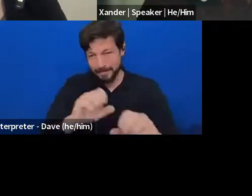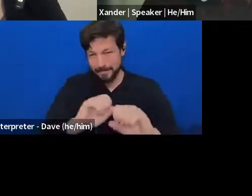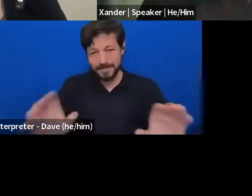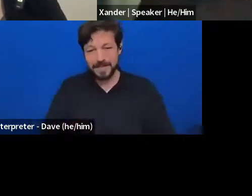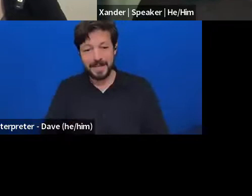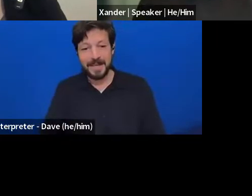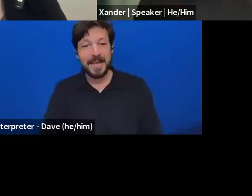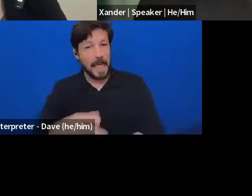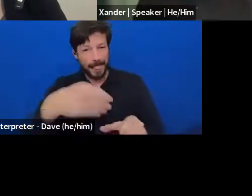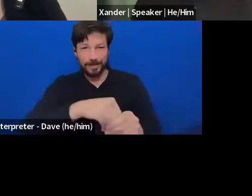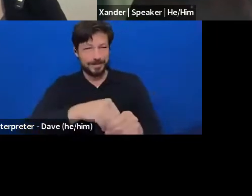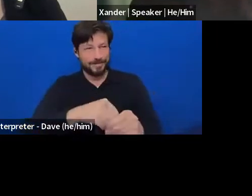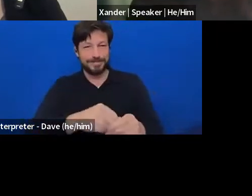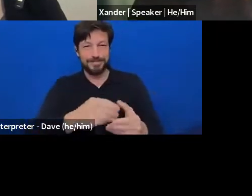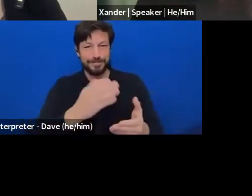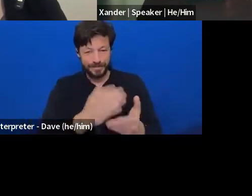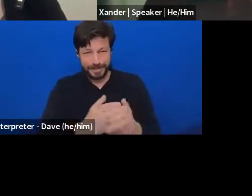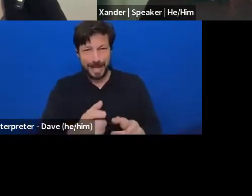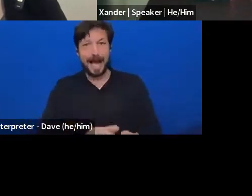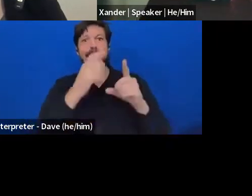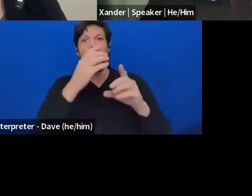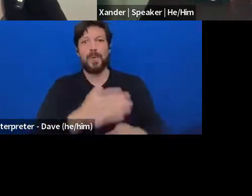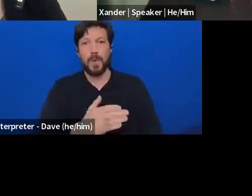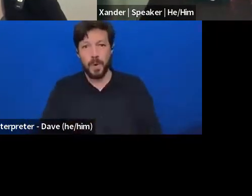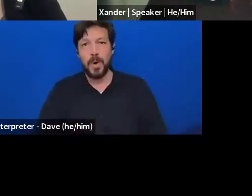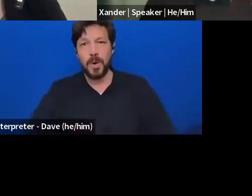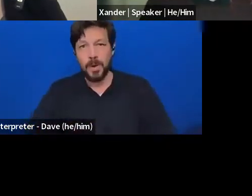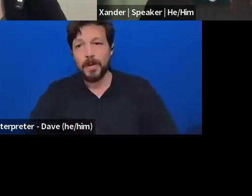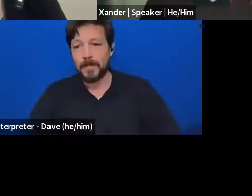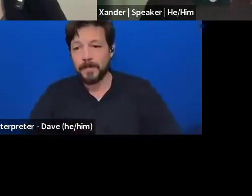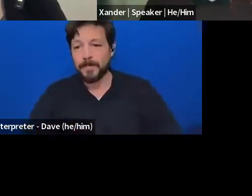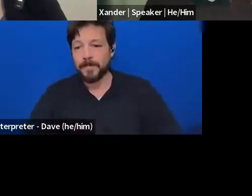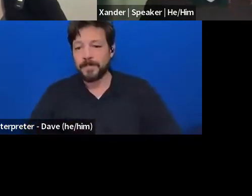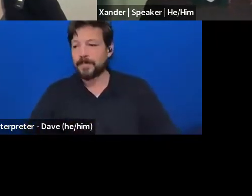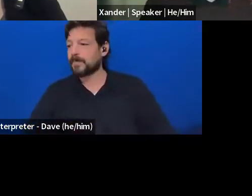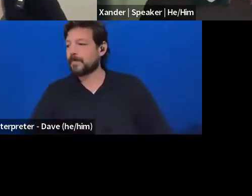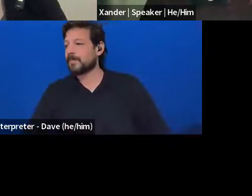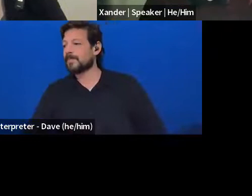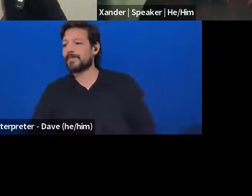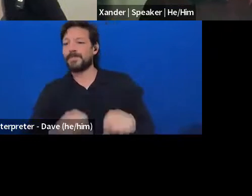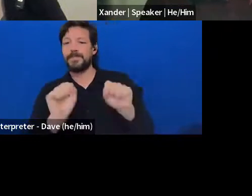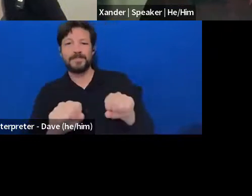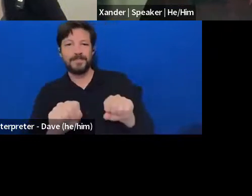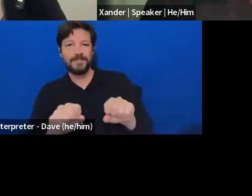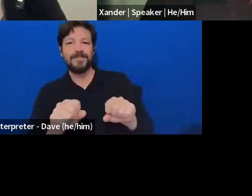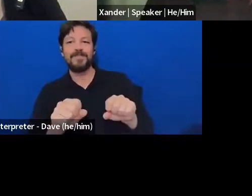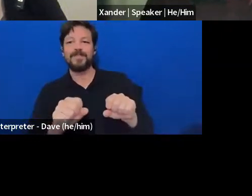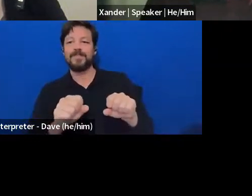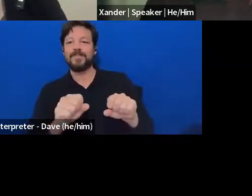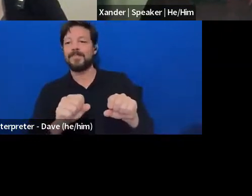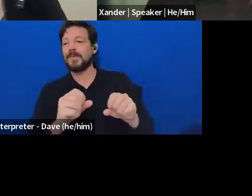work. Yeah. Yeah, it's for some people it might be simple as